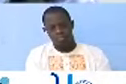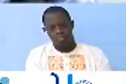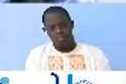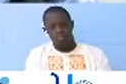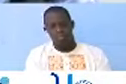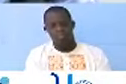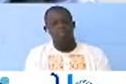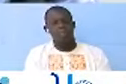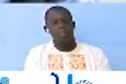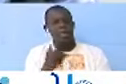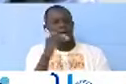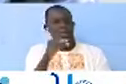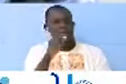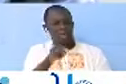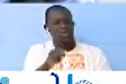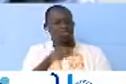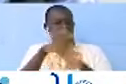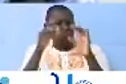Is that something you know?